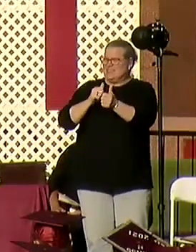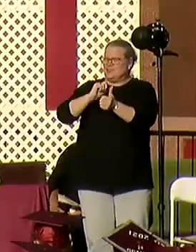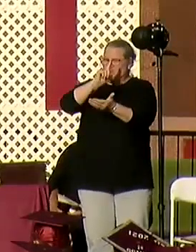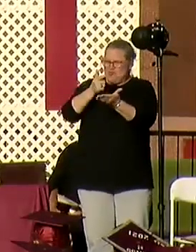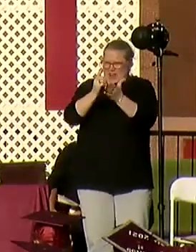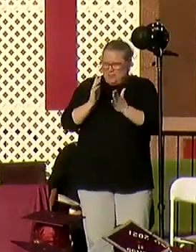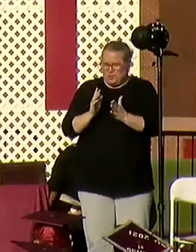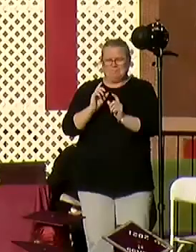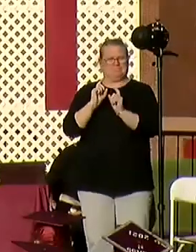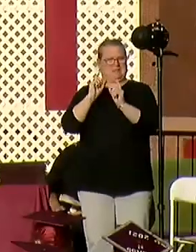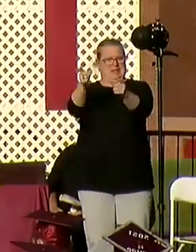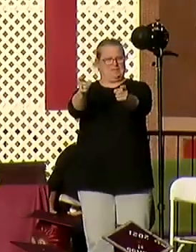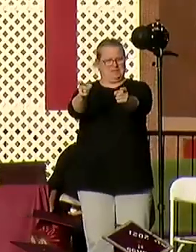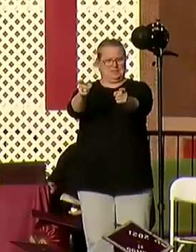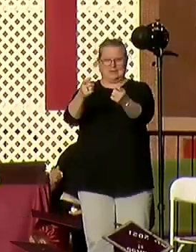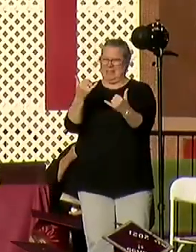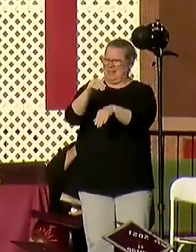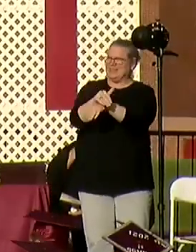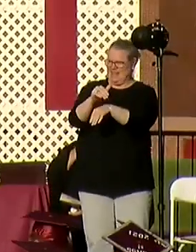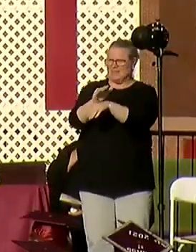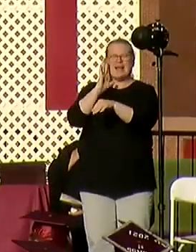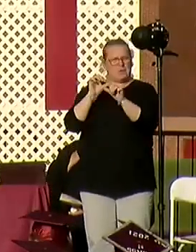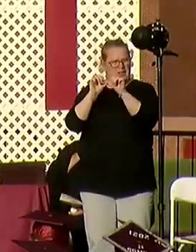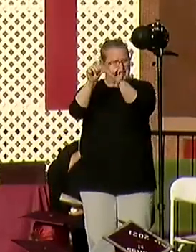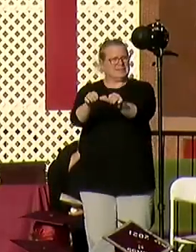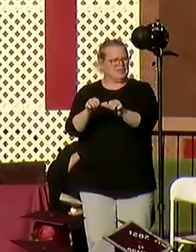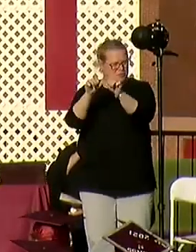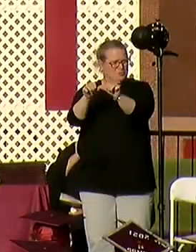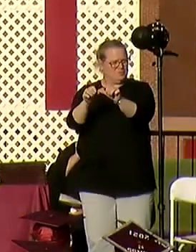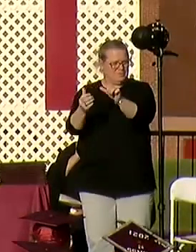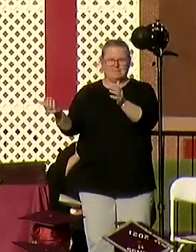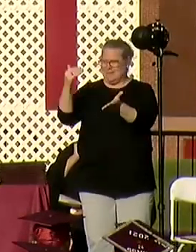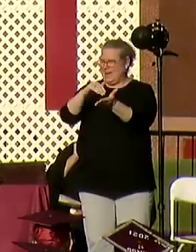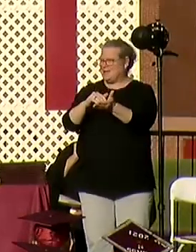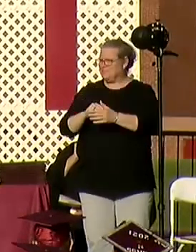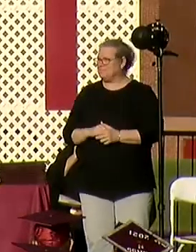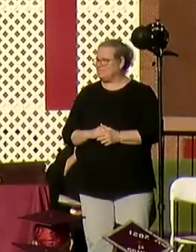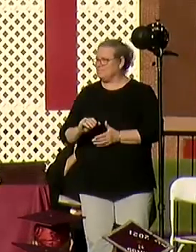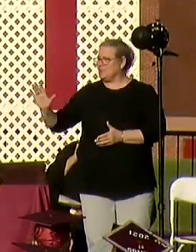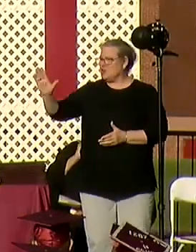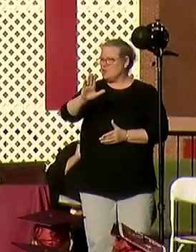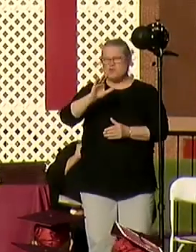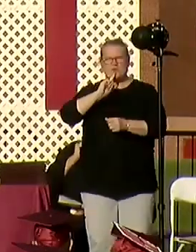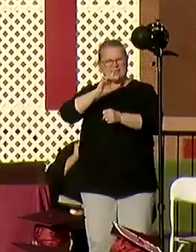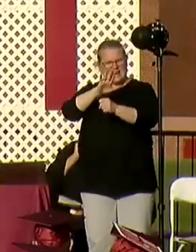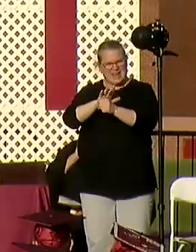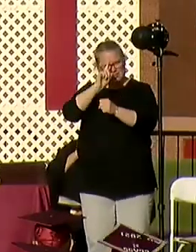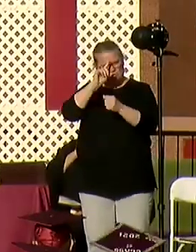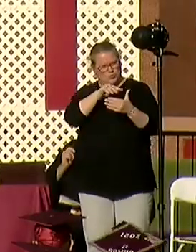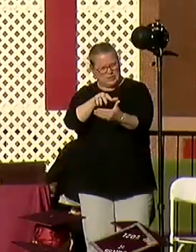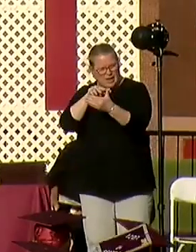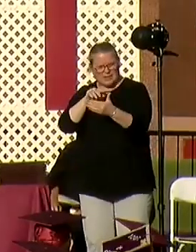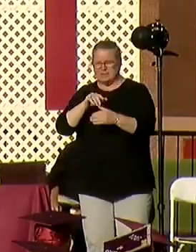will continue that tradition this evening. For your dedication to studies,